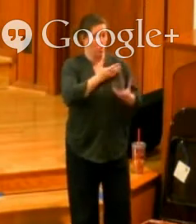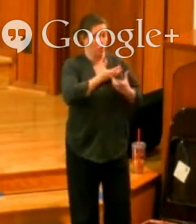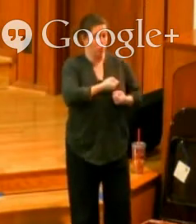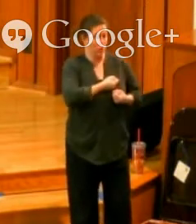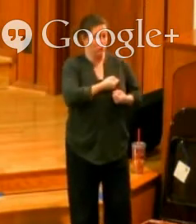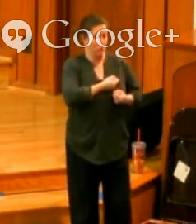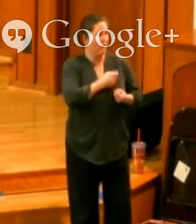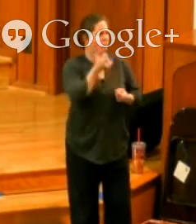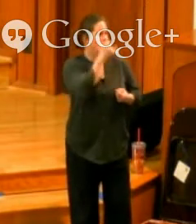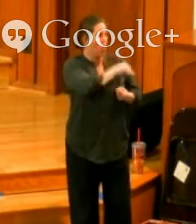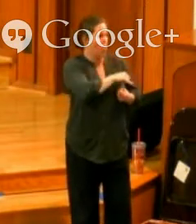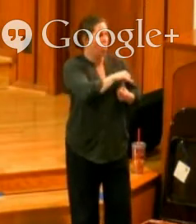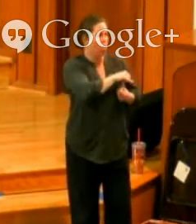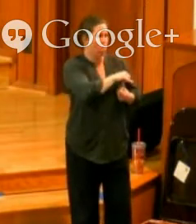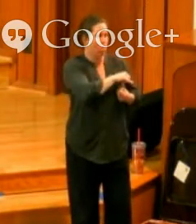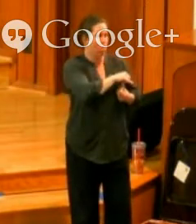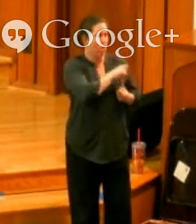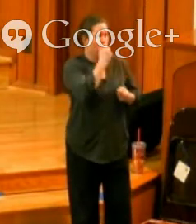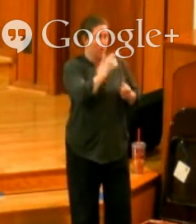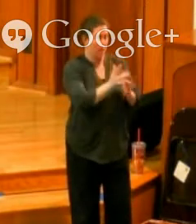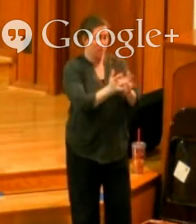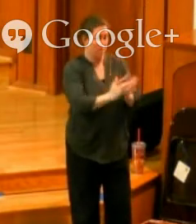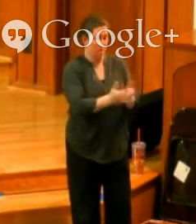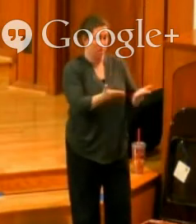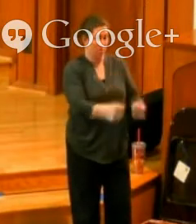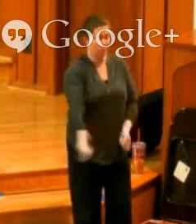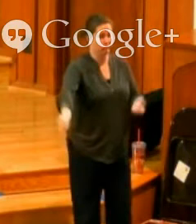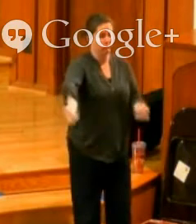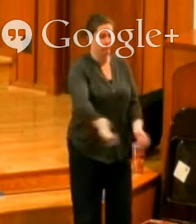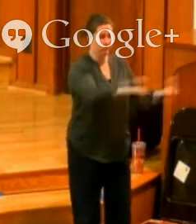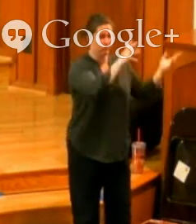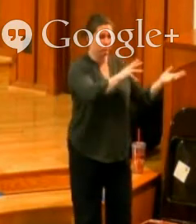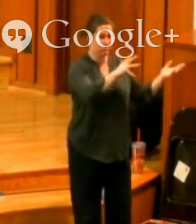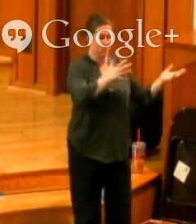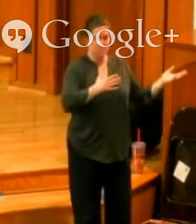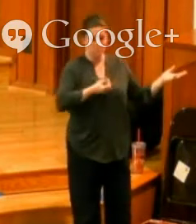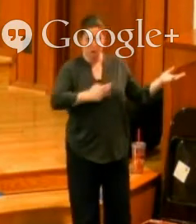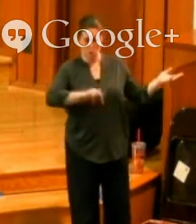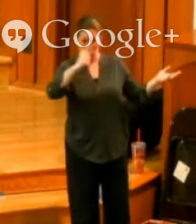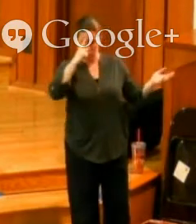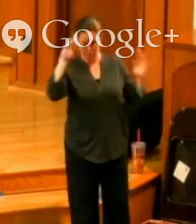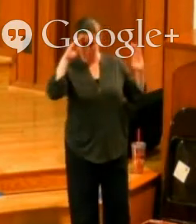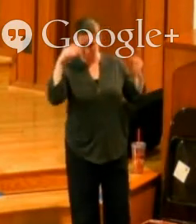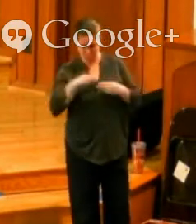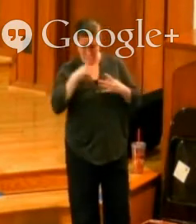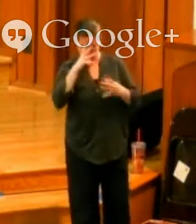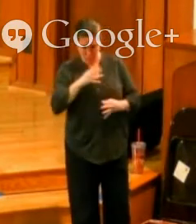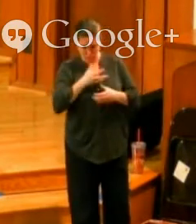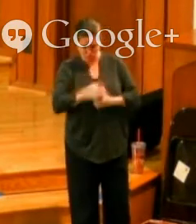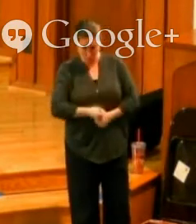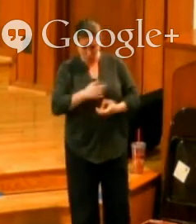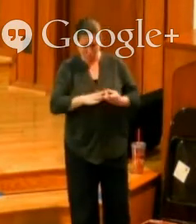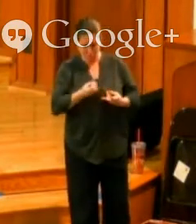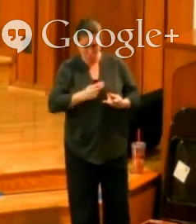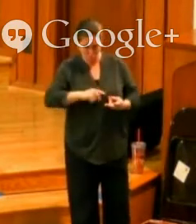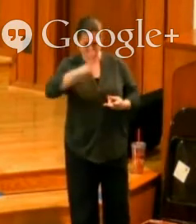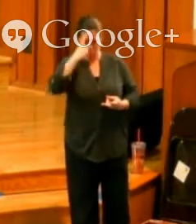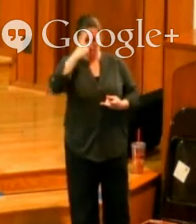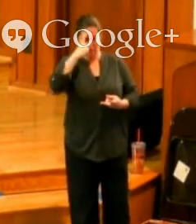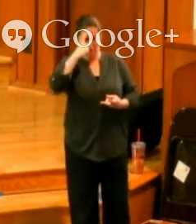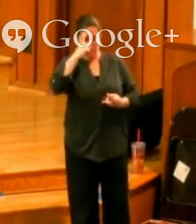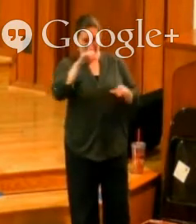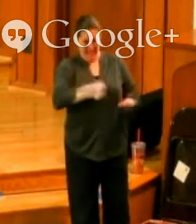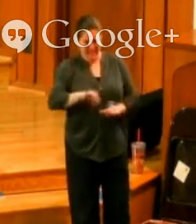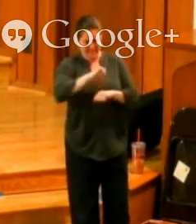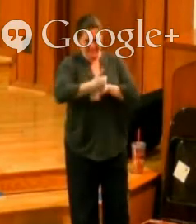fool. So if we throw aside the Word of God and we say, hey, I'm just going to trust in what I think is right, I'm going to trust in my own mind as the standard, the Bible